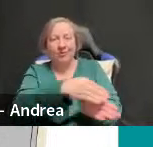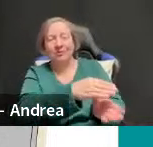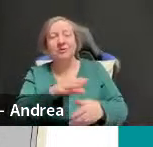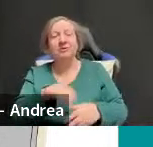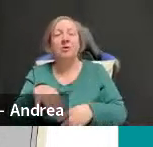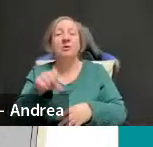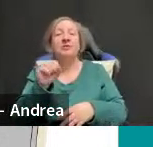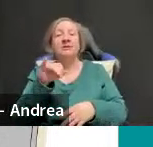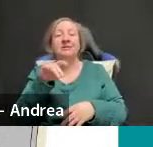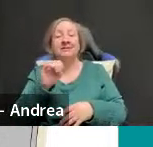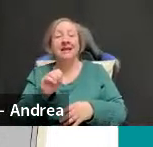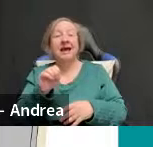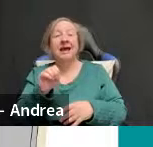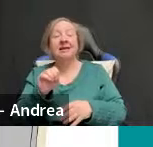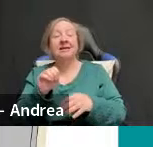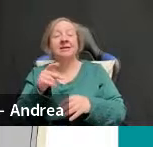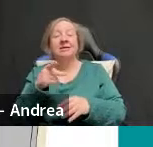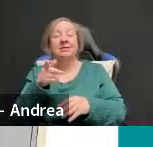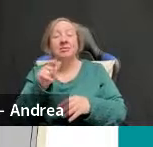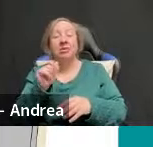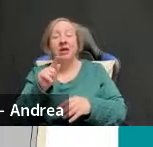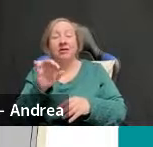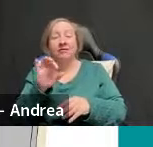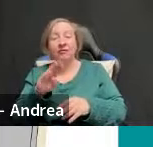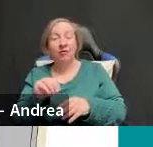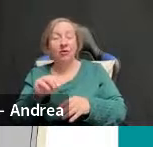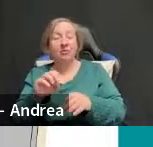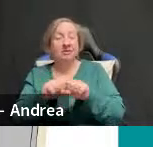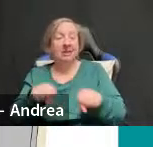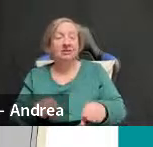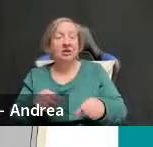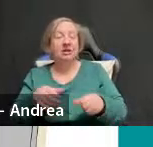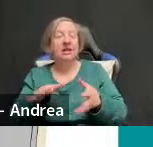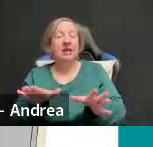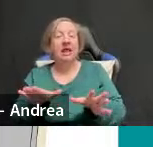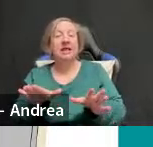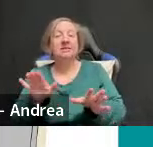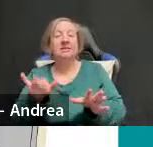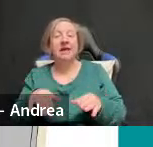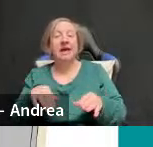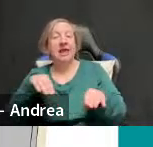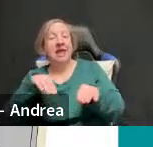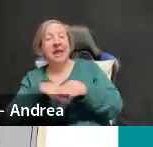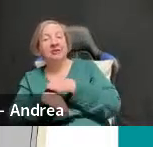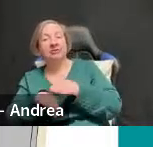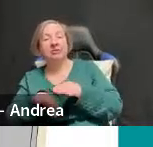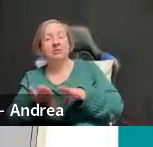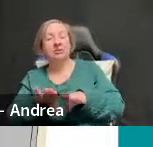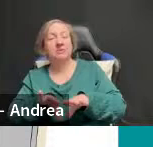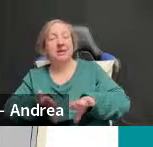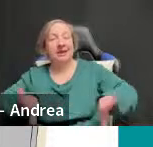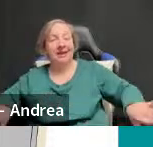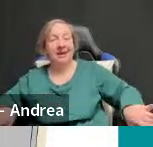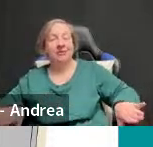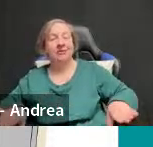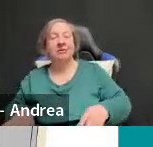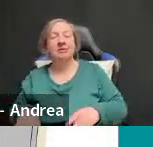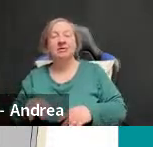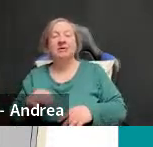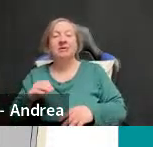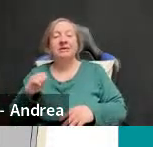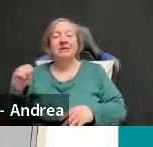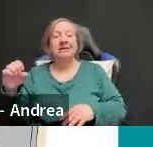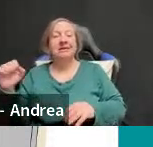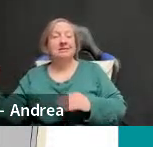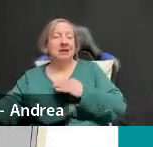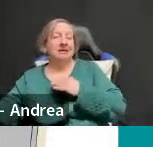side platform station allows the entrances to be pushed out, more visible to the east side, which is you're